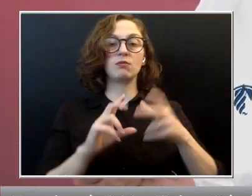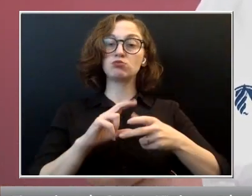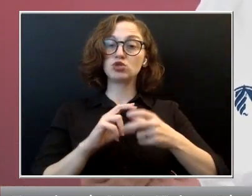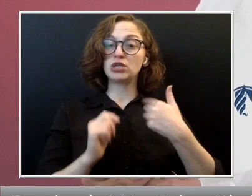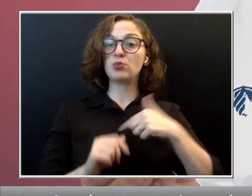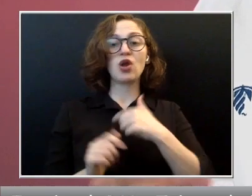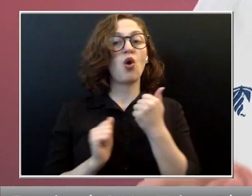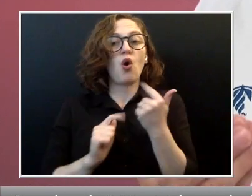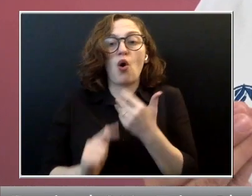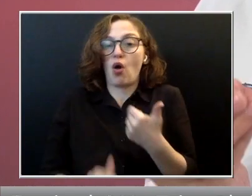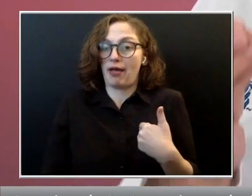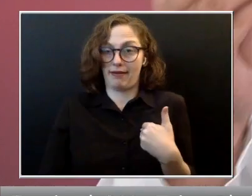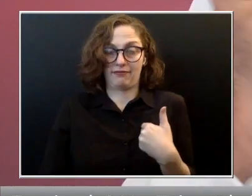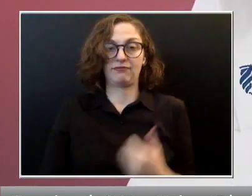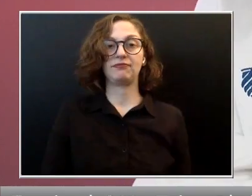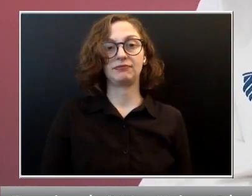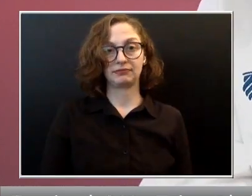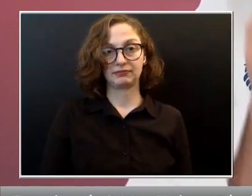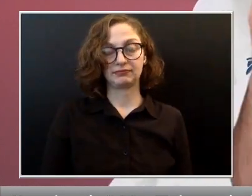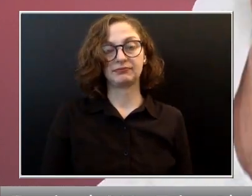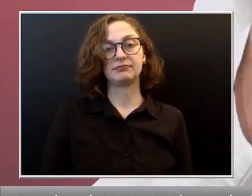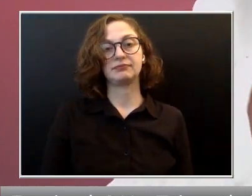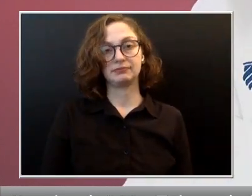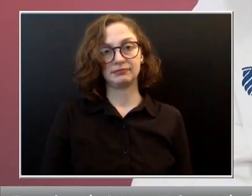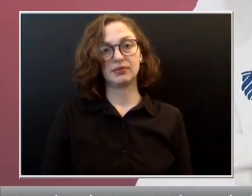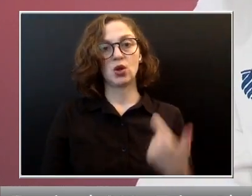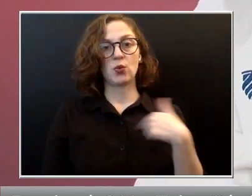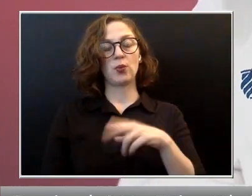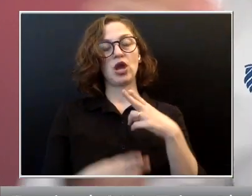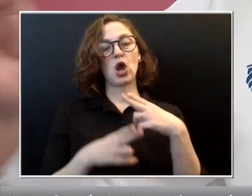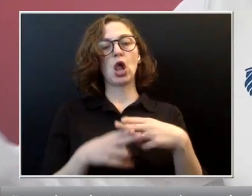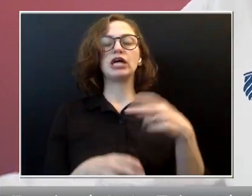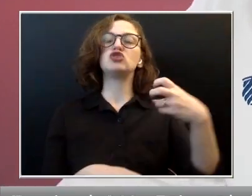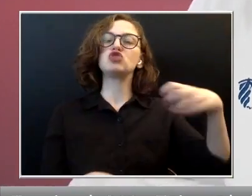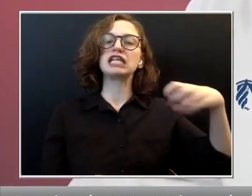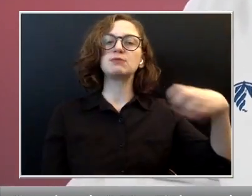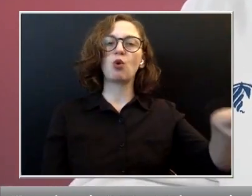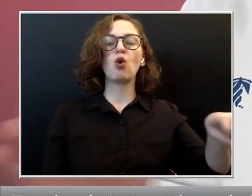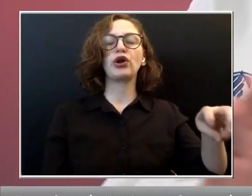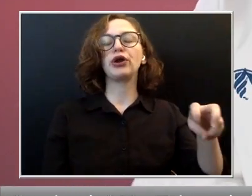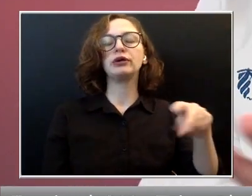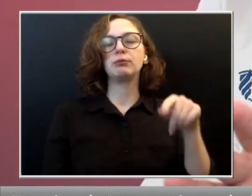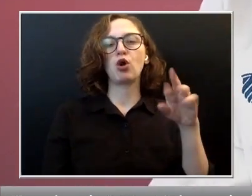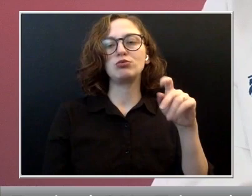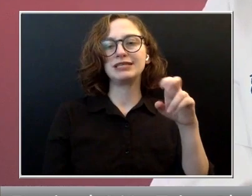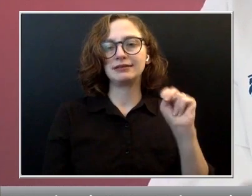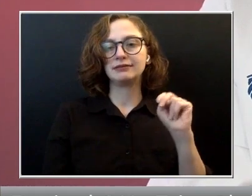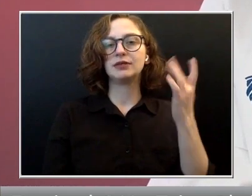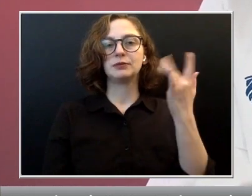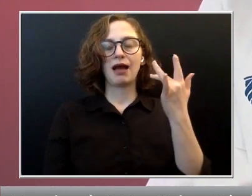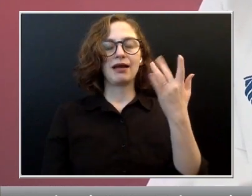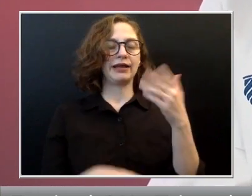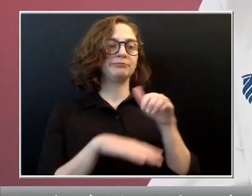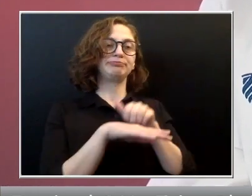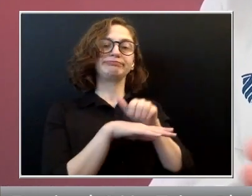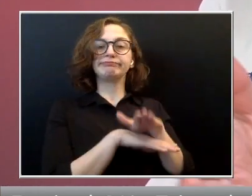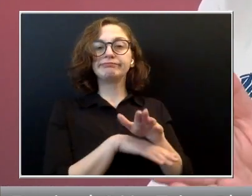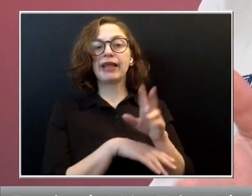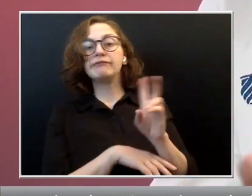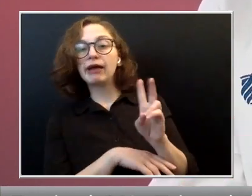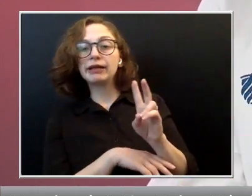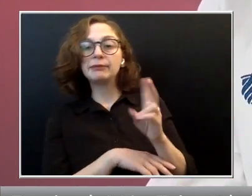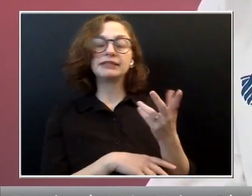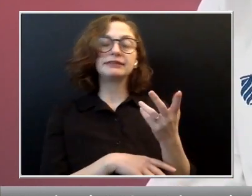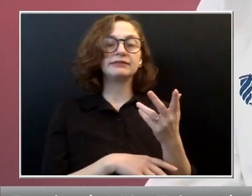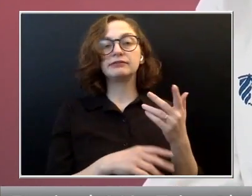a transporter protein because it carries vitamins and hormones from place A to place B. And once it has done its job, it's flushed